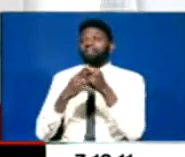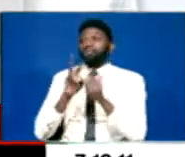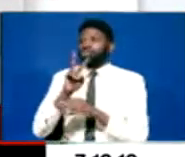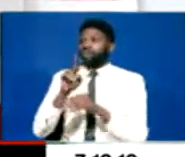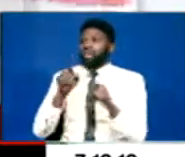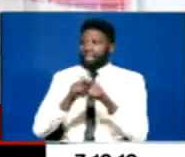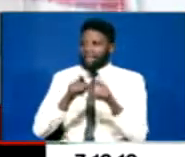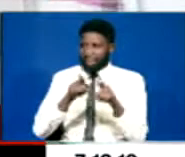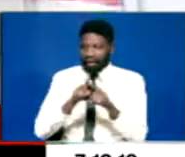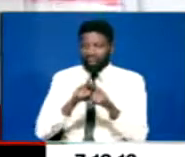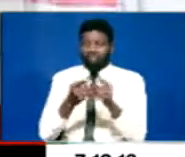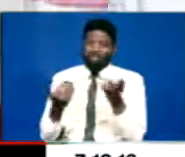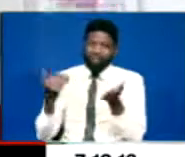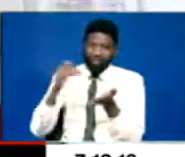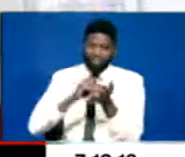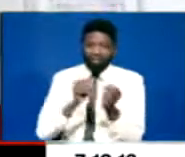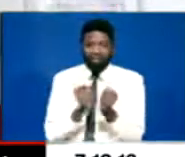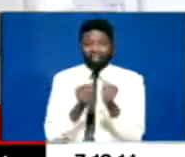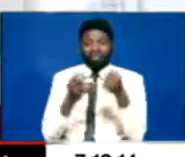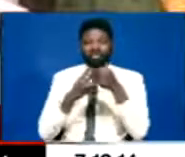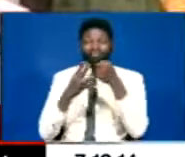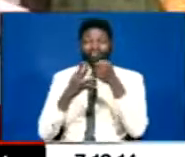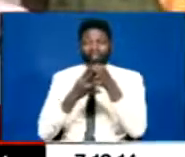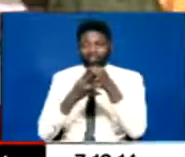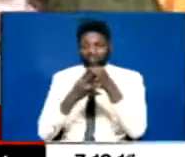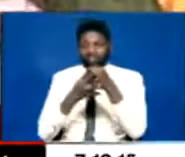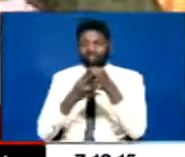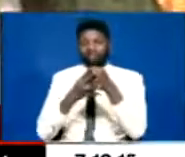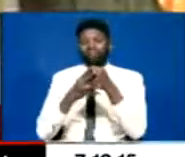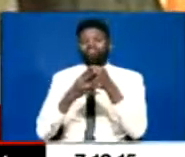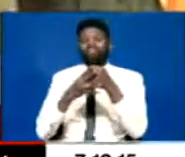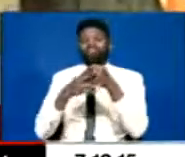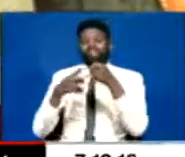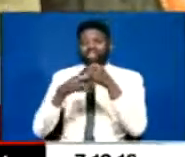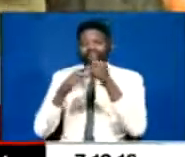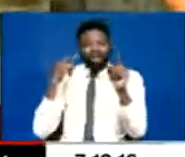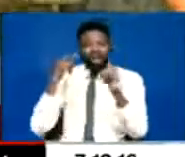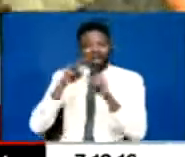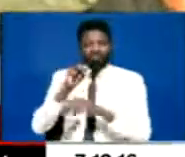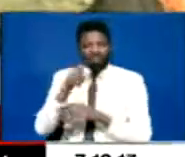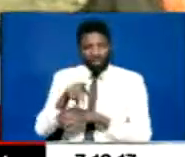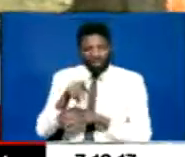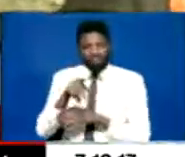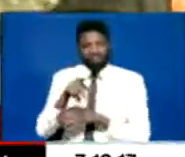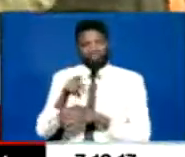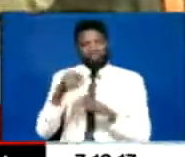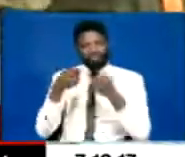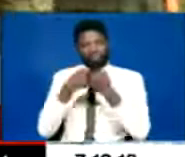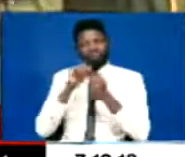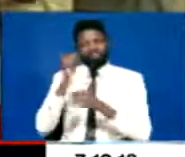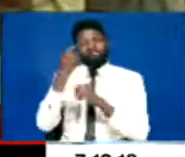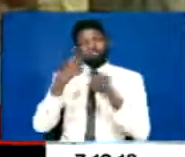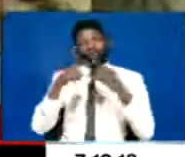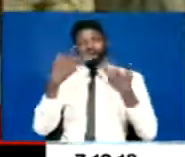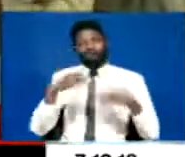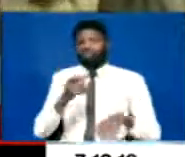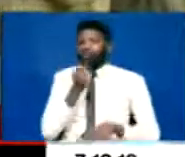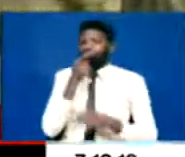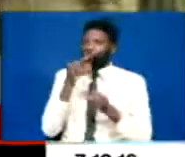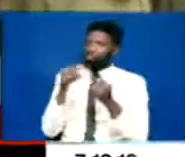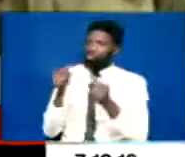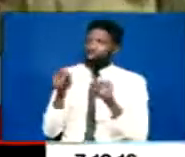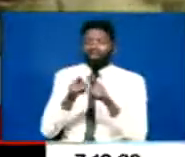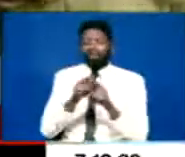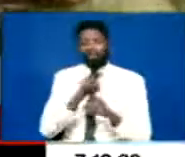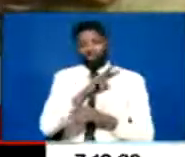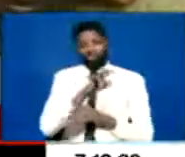for presidency but lost to Moi. He retained the Langata seat in 2002 and 2007. In